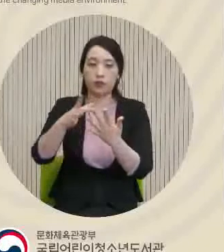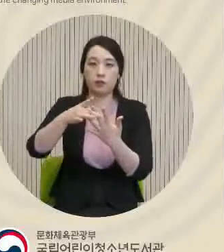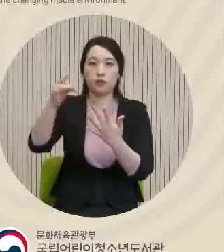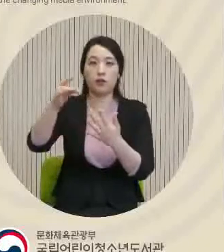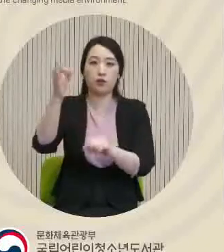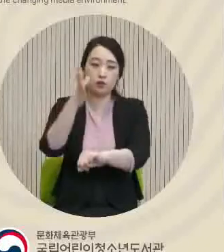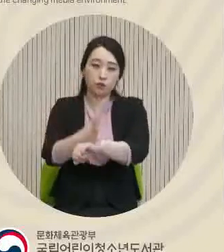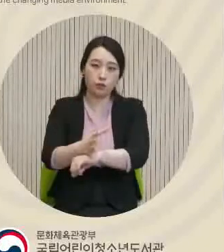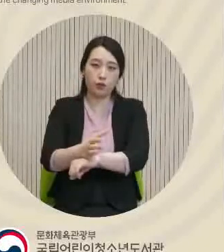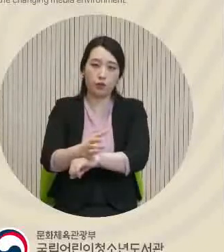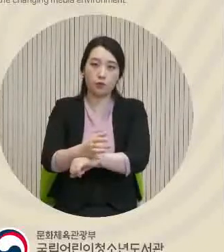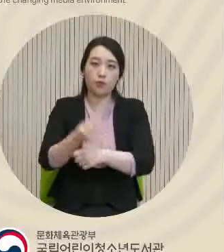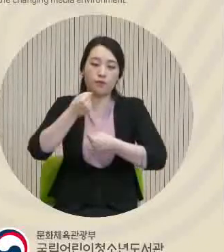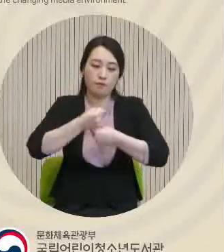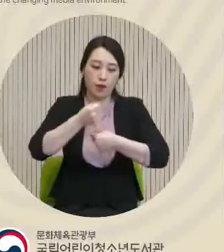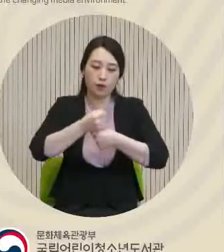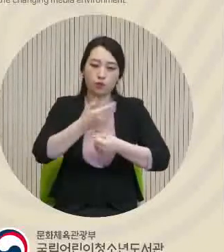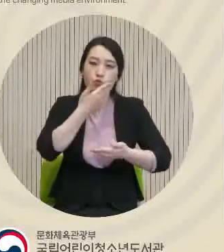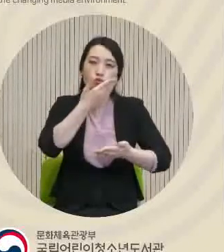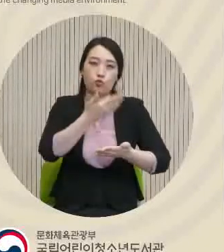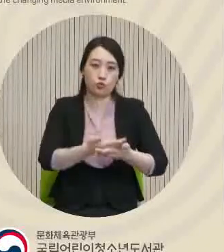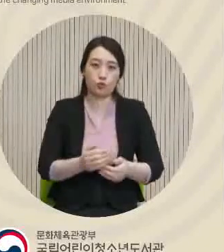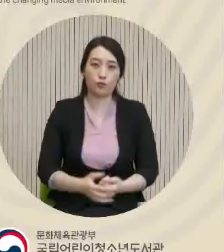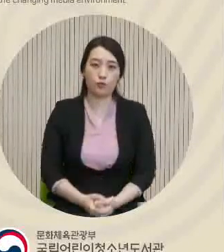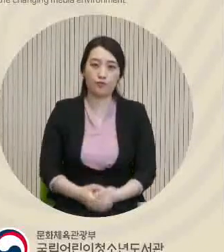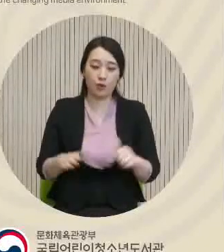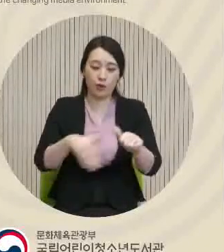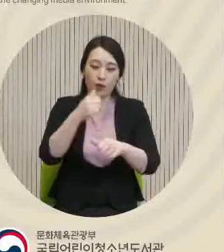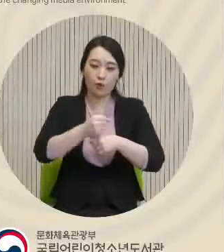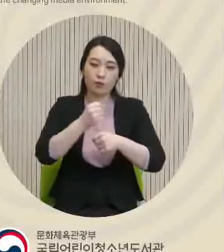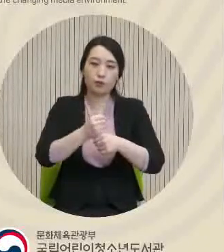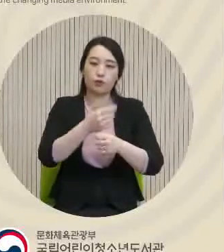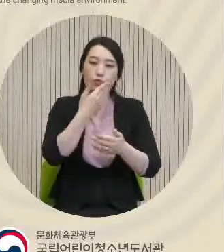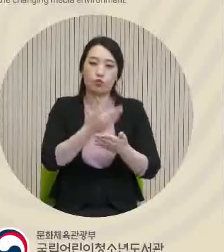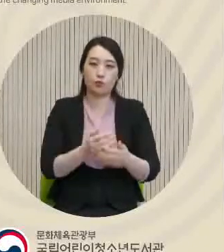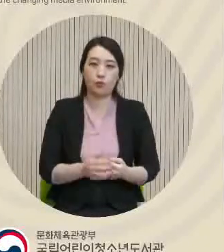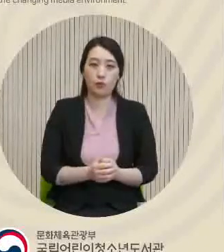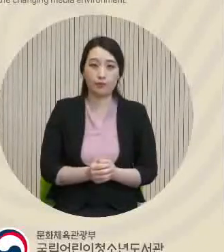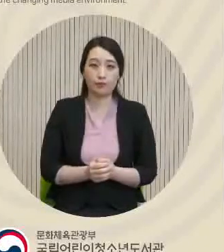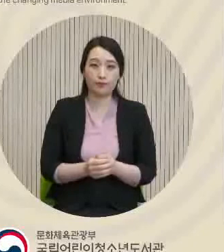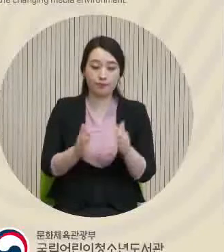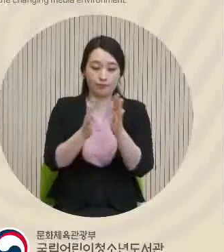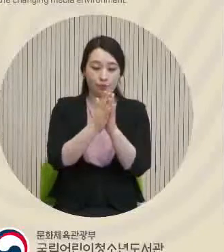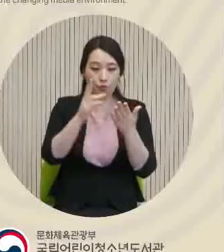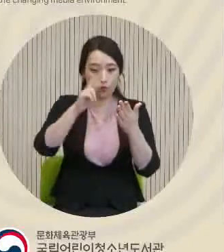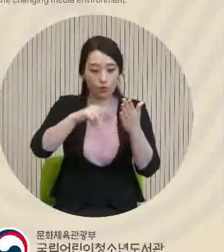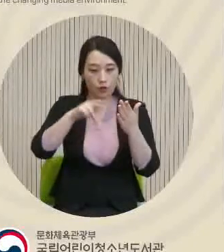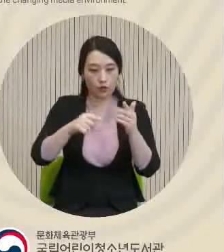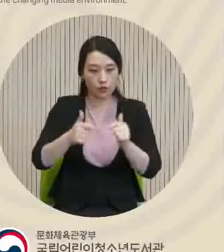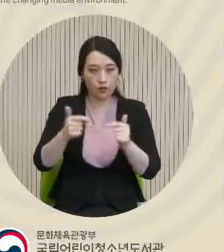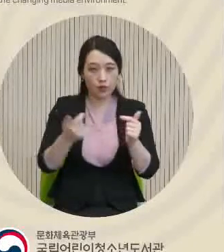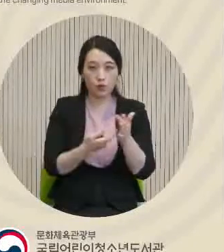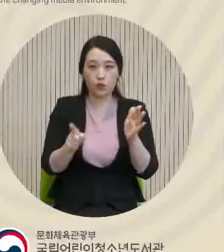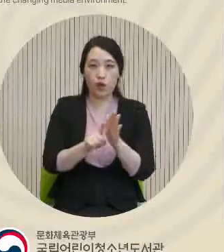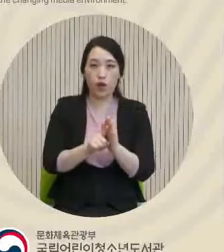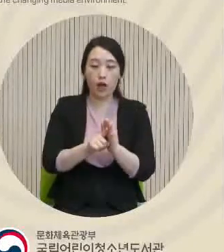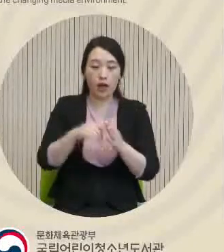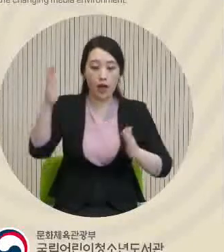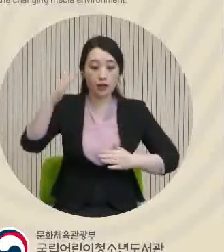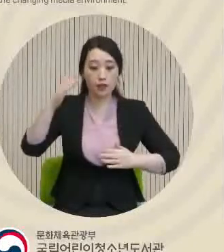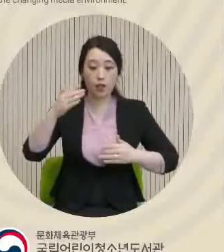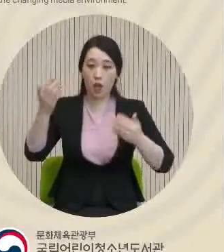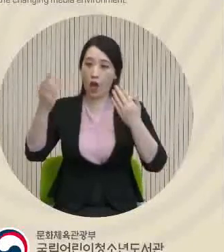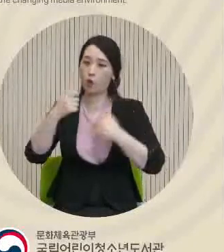the parents or the caregivers have to create this environment for the children to select a book for themselves. And also,